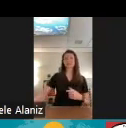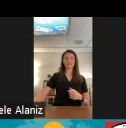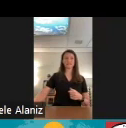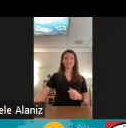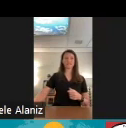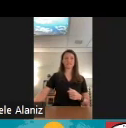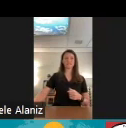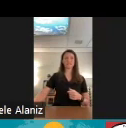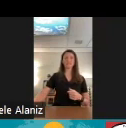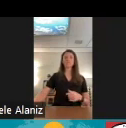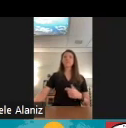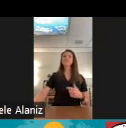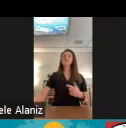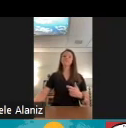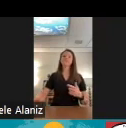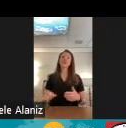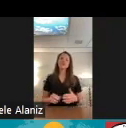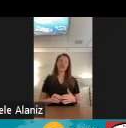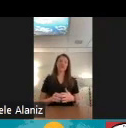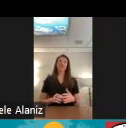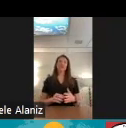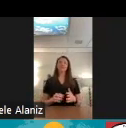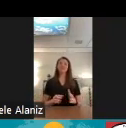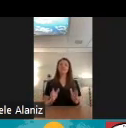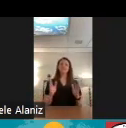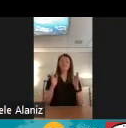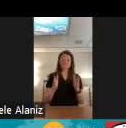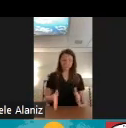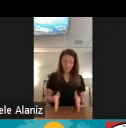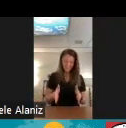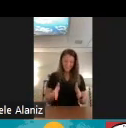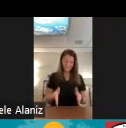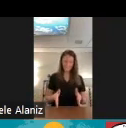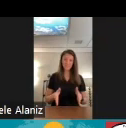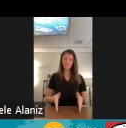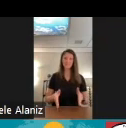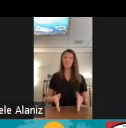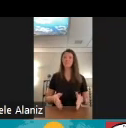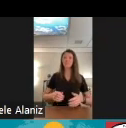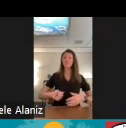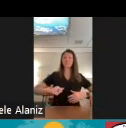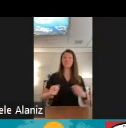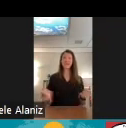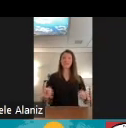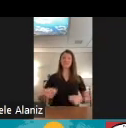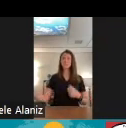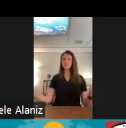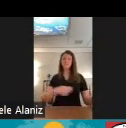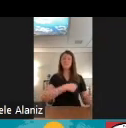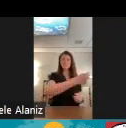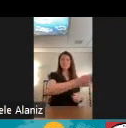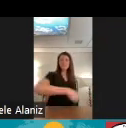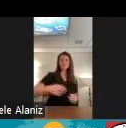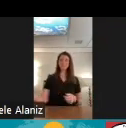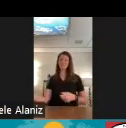those executive function skills. Then they follow that by doing specific executive function motor skills. So now we're still